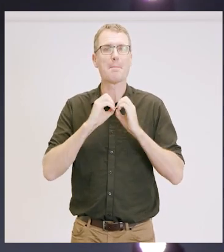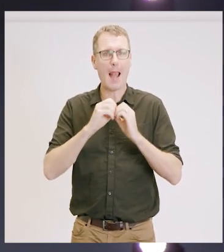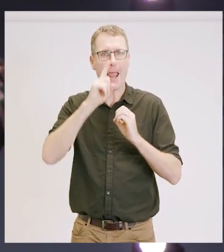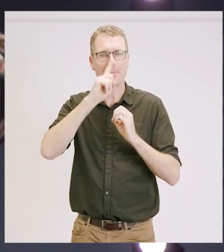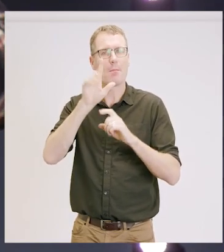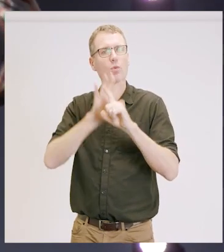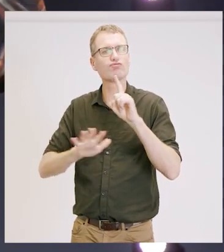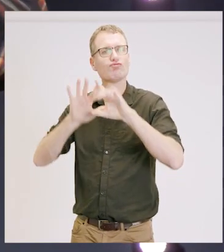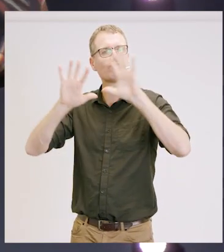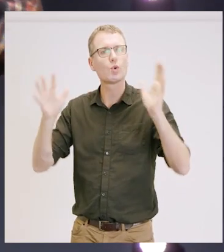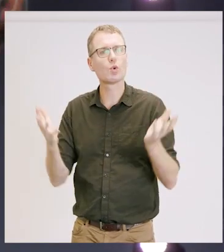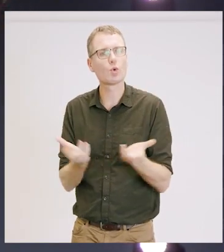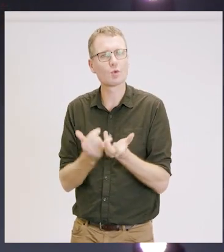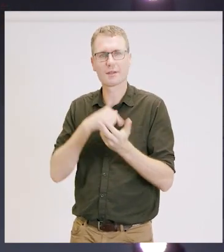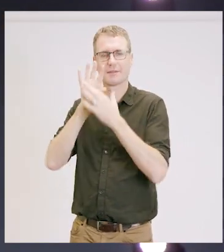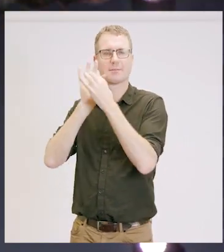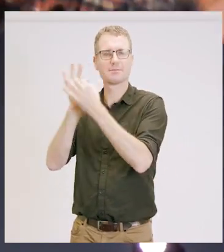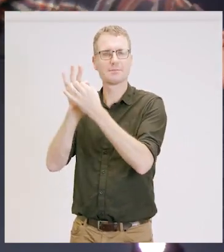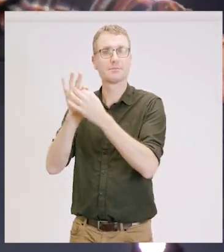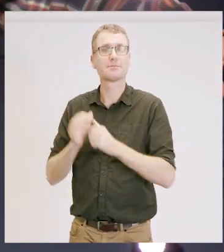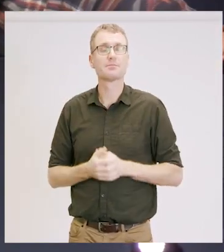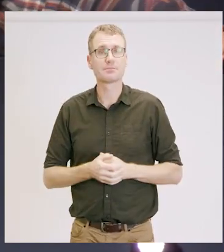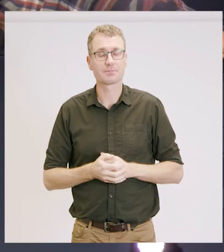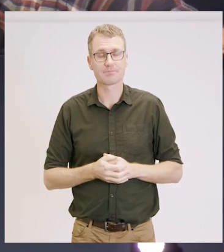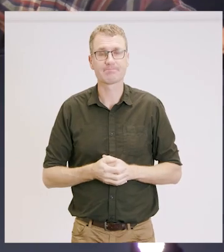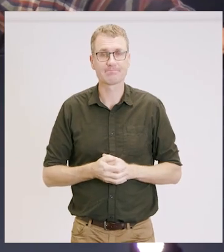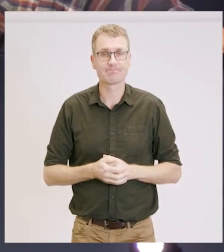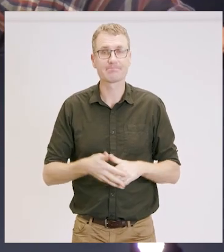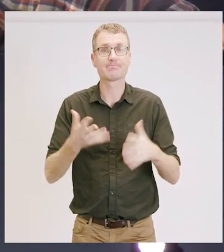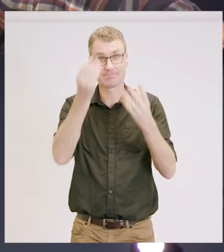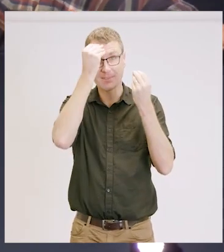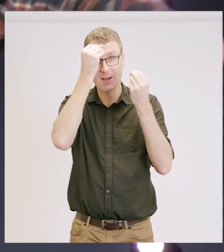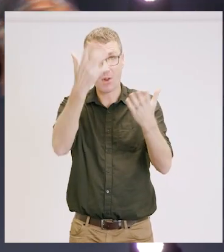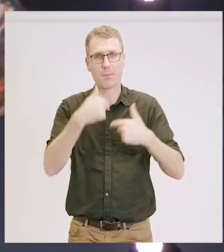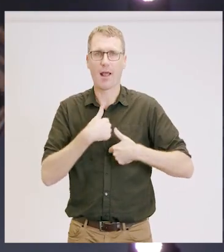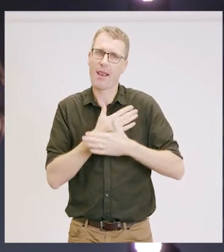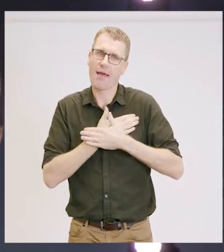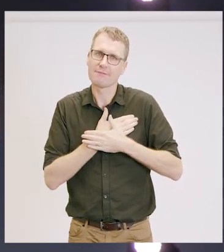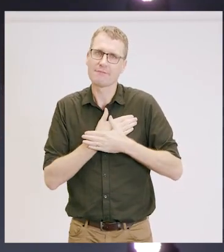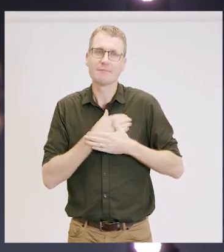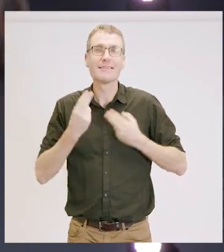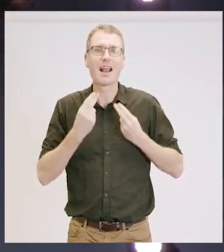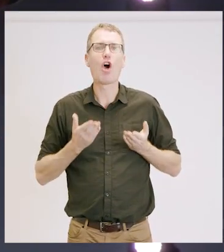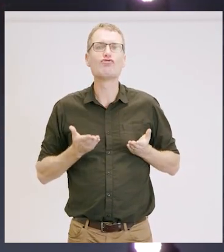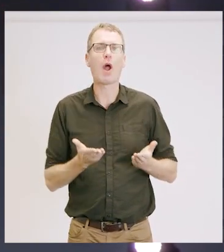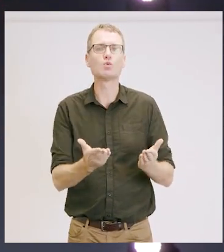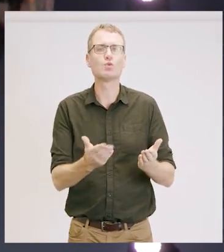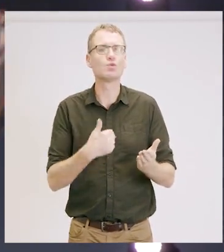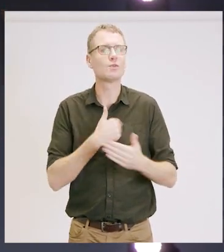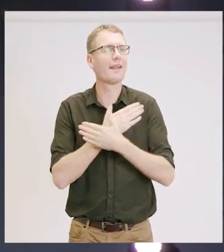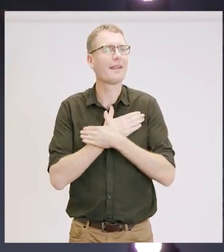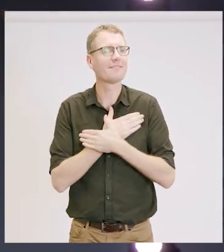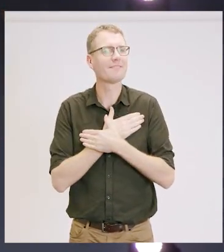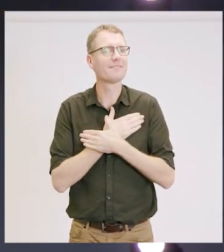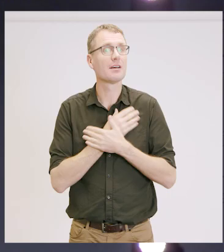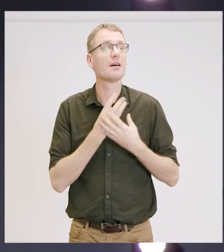belonging. And we get to join with 1 billion people around the world. I love roast dinners, and I'm not trying to invite myself to your